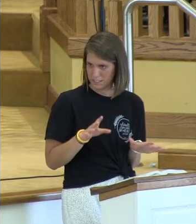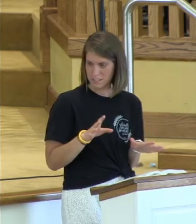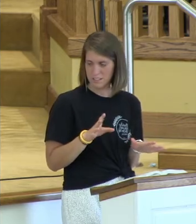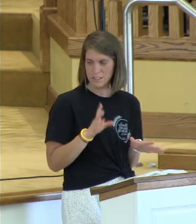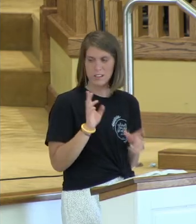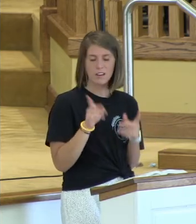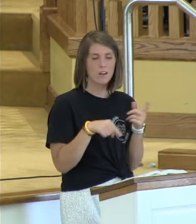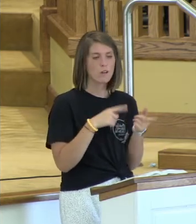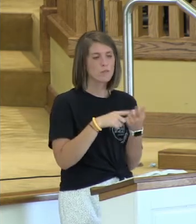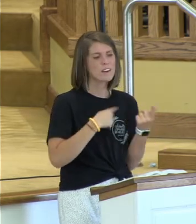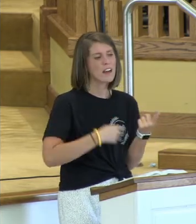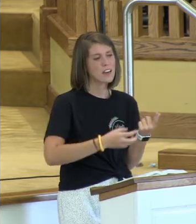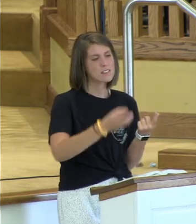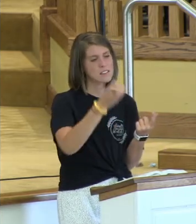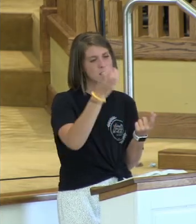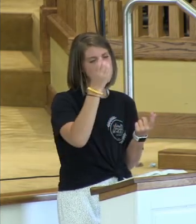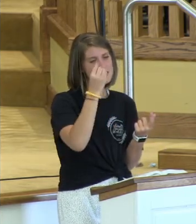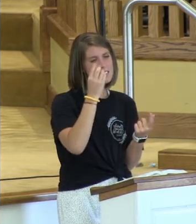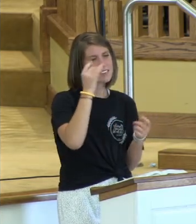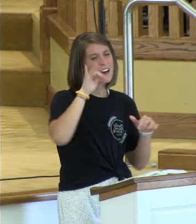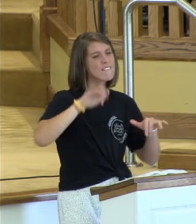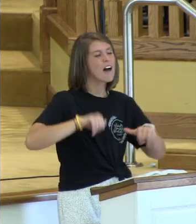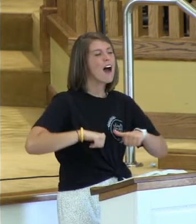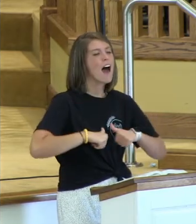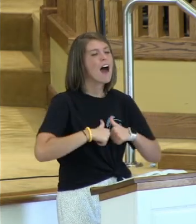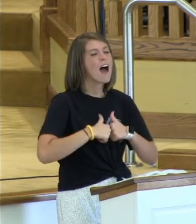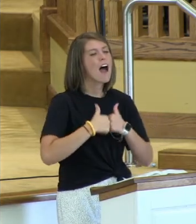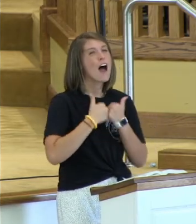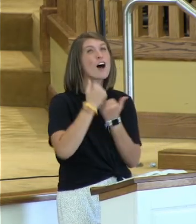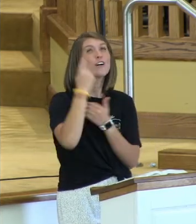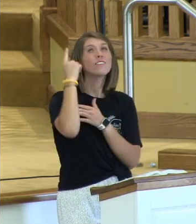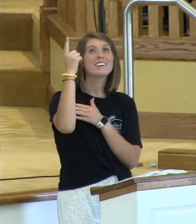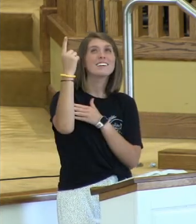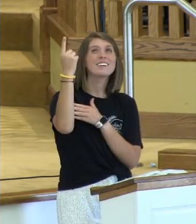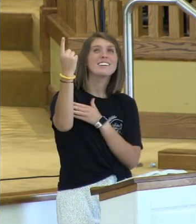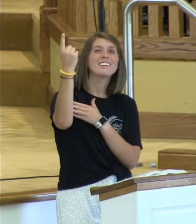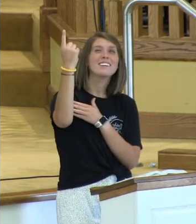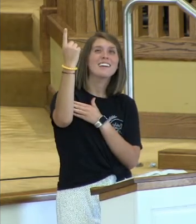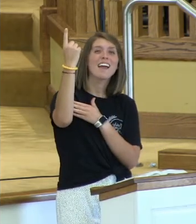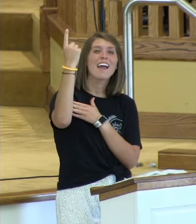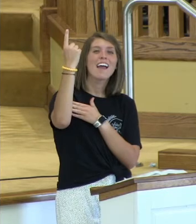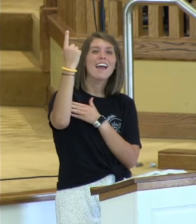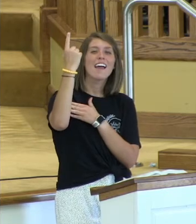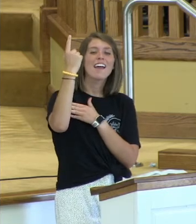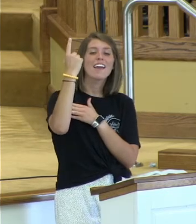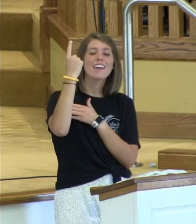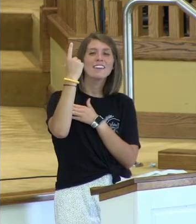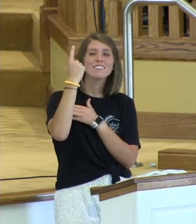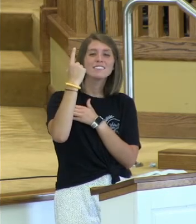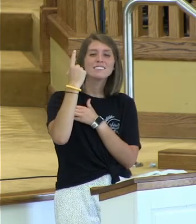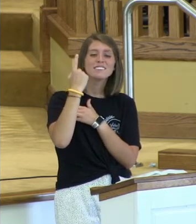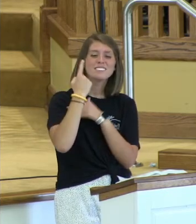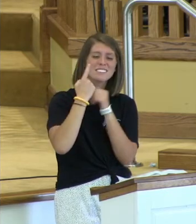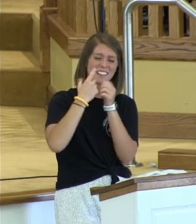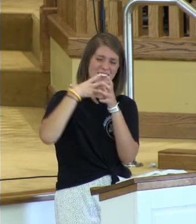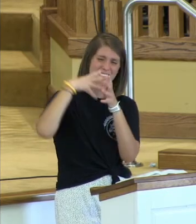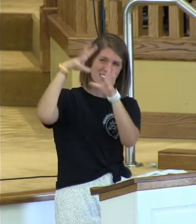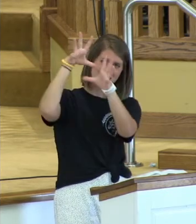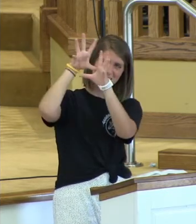When I think of how he came so far from